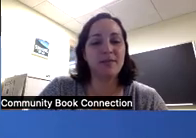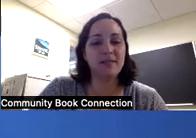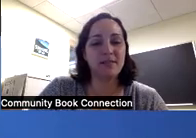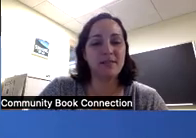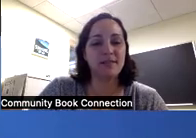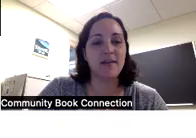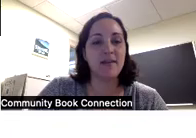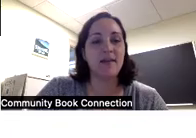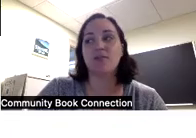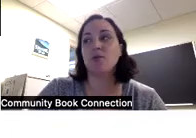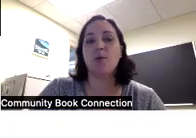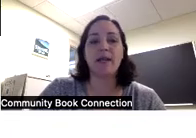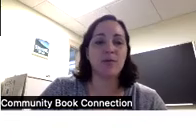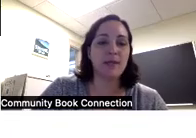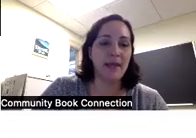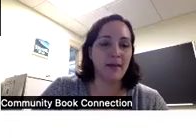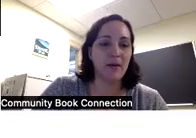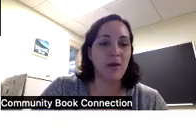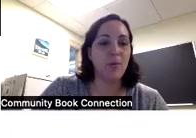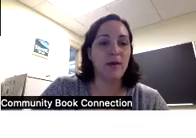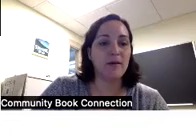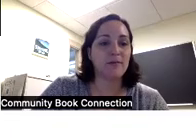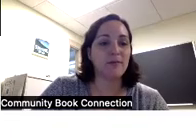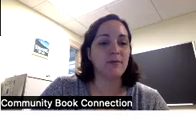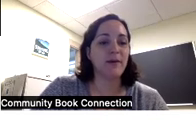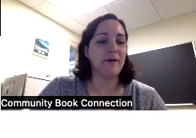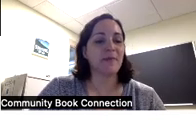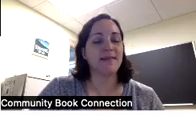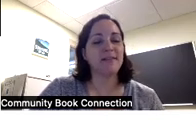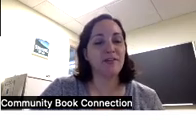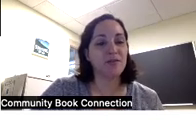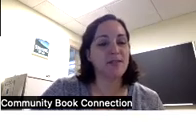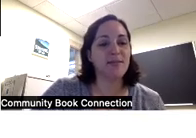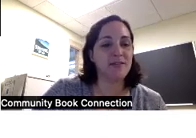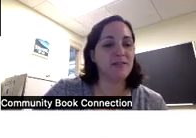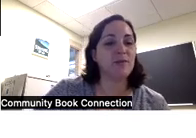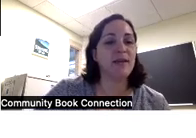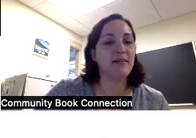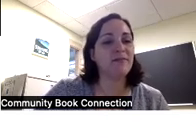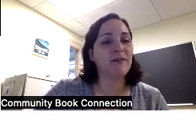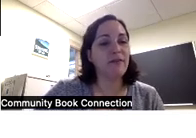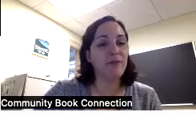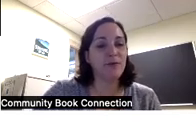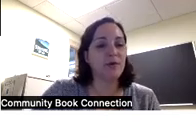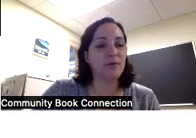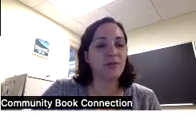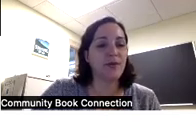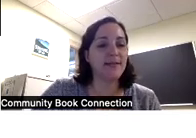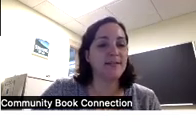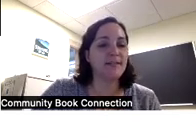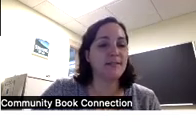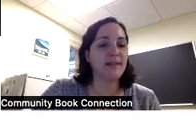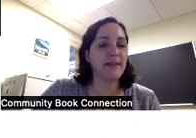coral reef conditions. So why do we care? Well, as Dr. Jaworski mentioned, we have food,